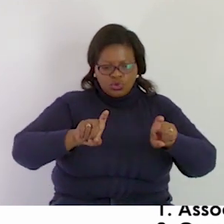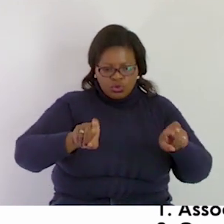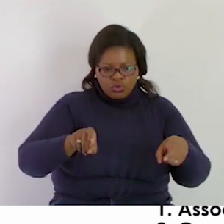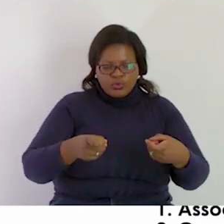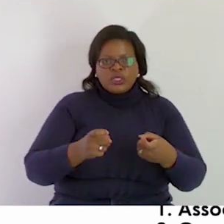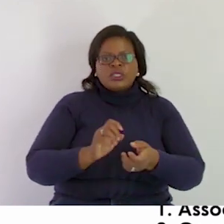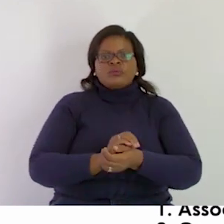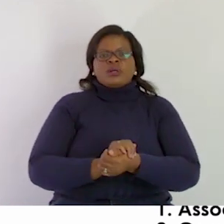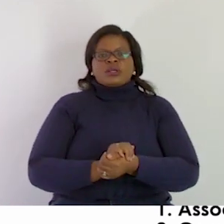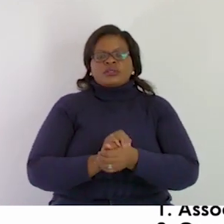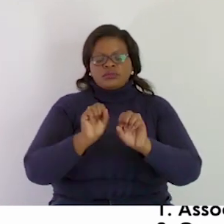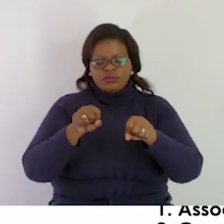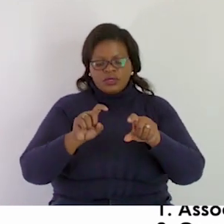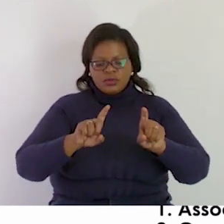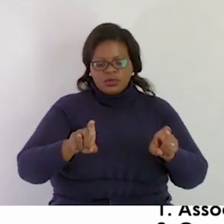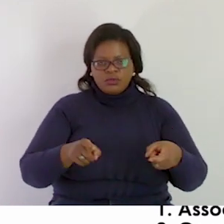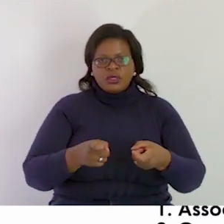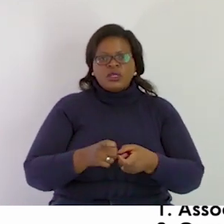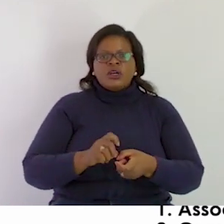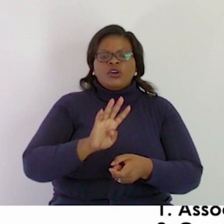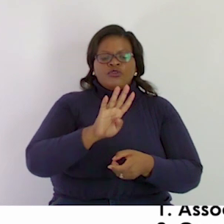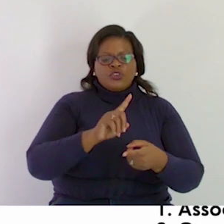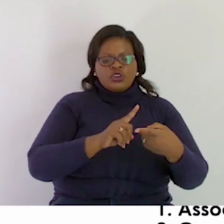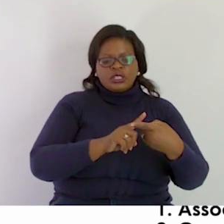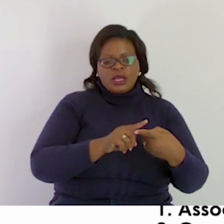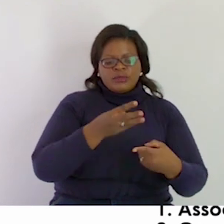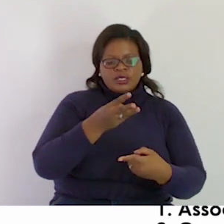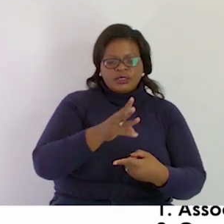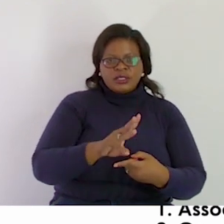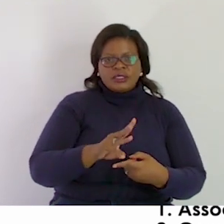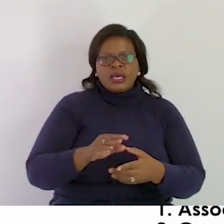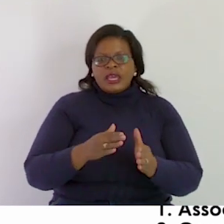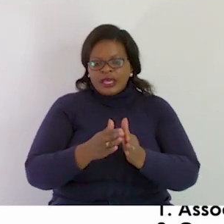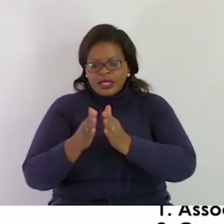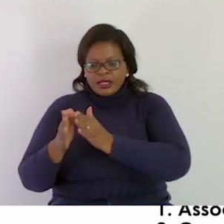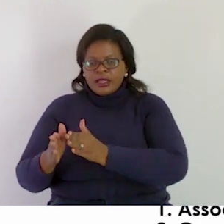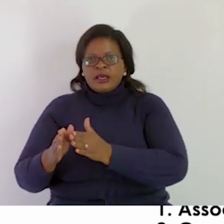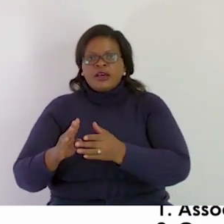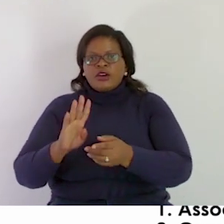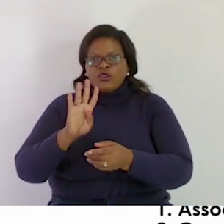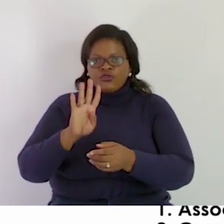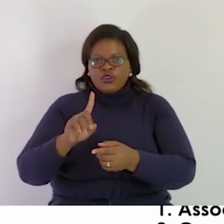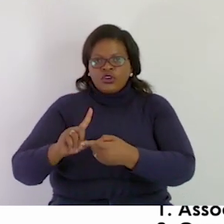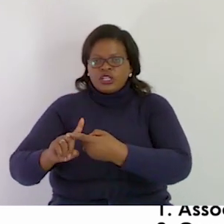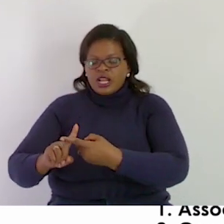expand and say 4 times 6 and 4 times 8 until you get to the answer.